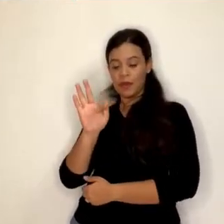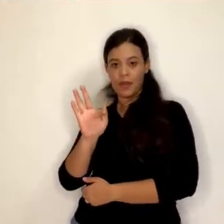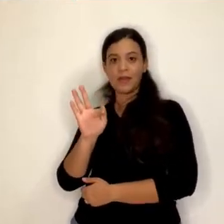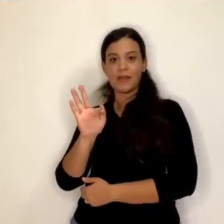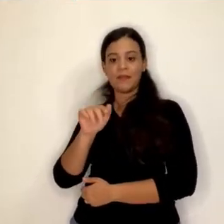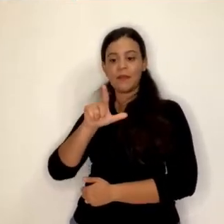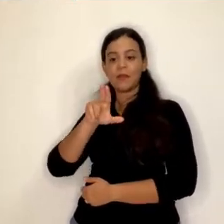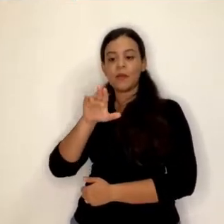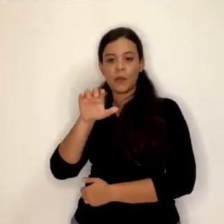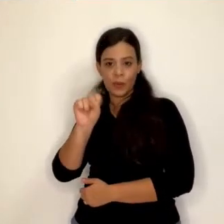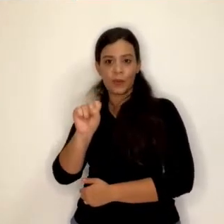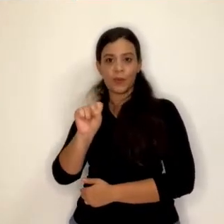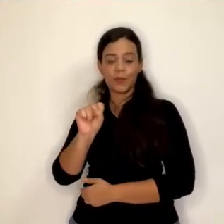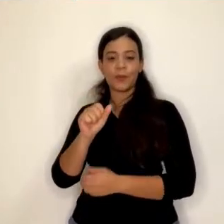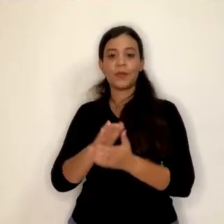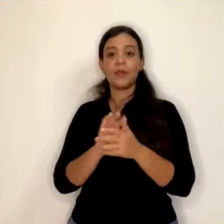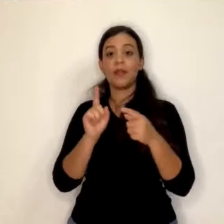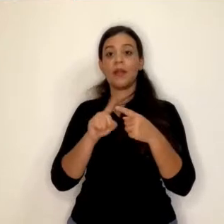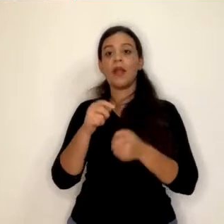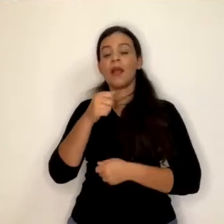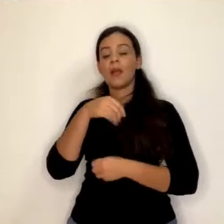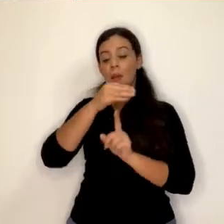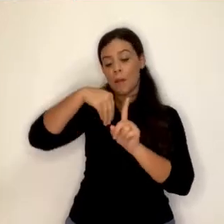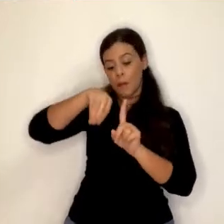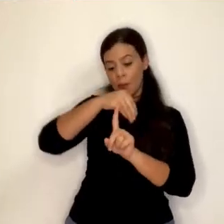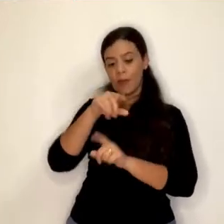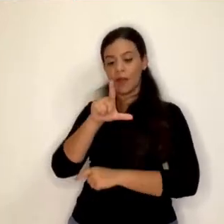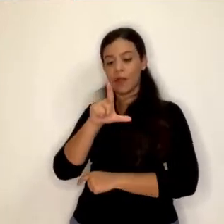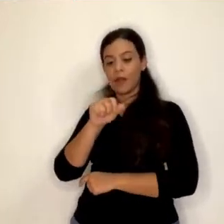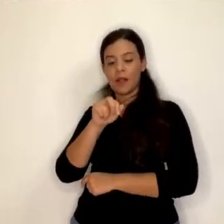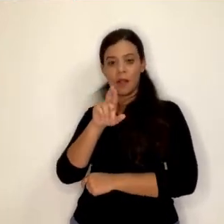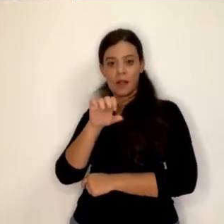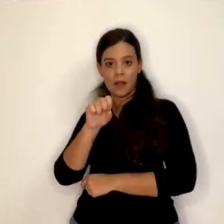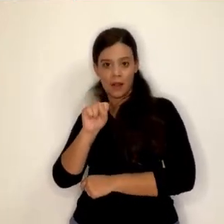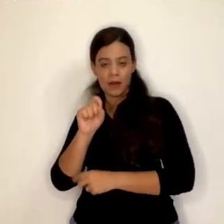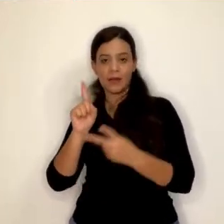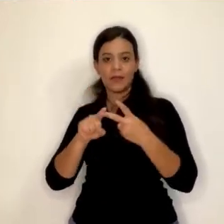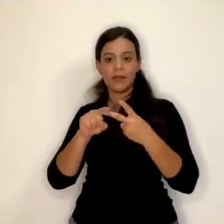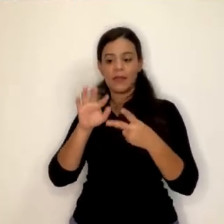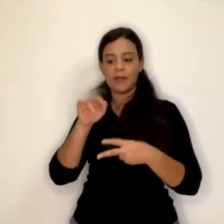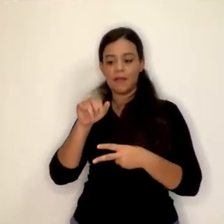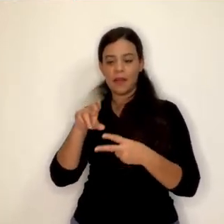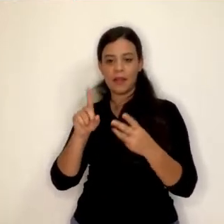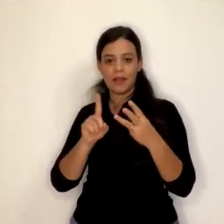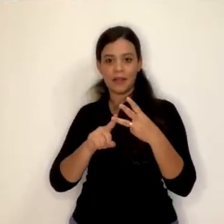Luiz Roberto Barroso and Larissa Beckman, Dadara Werneck.